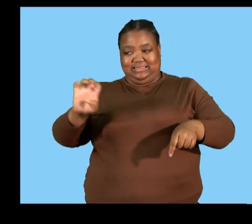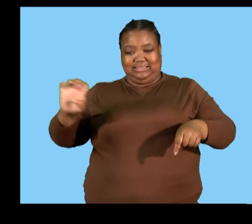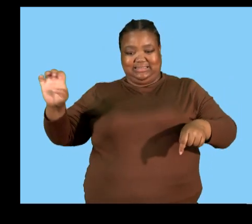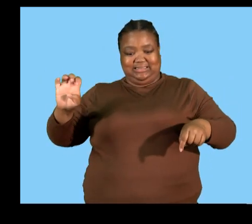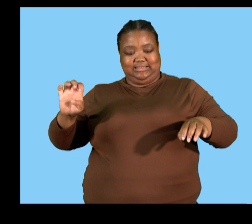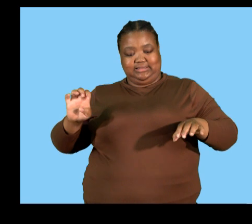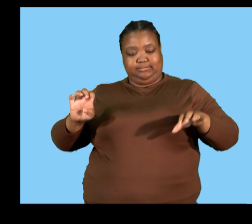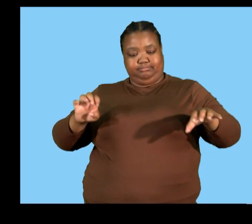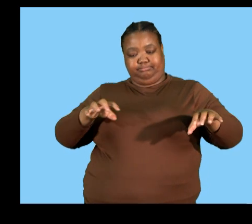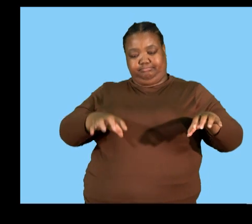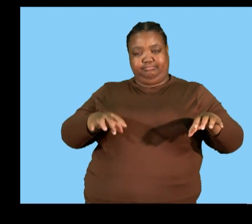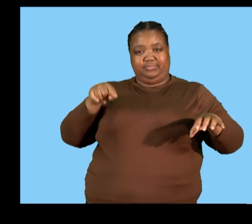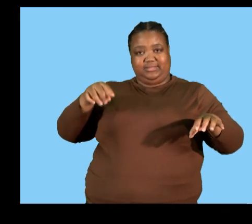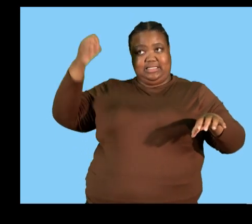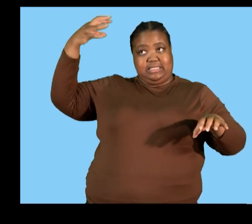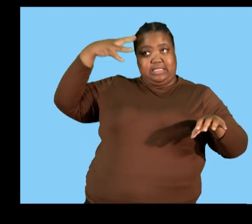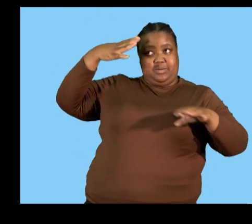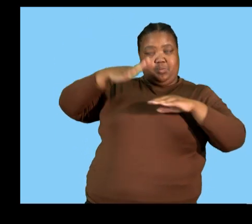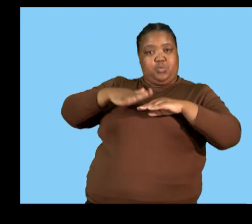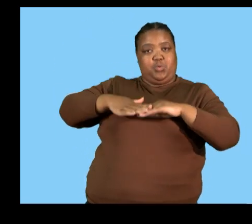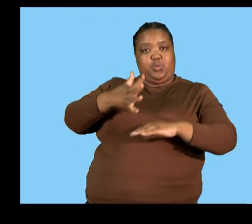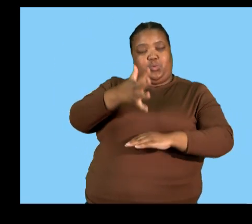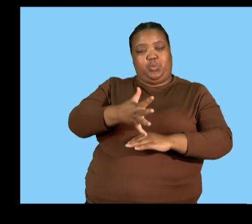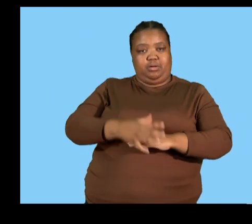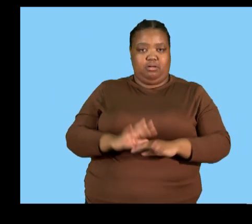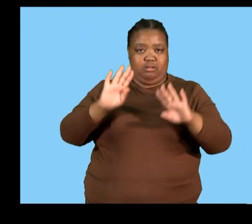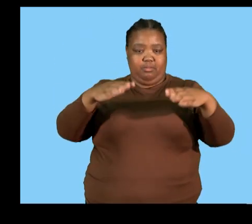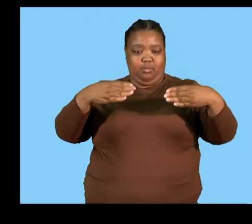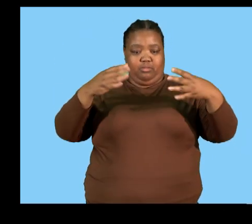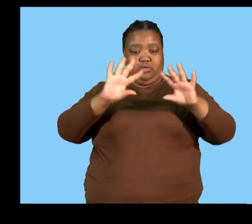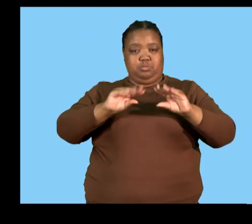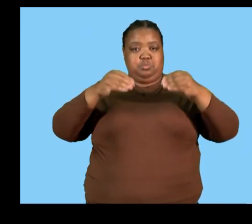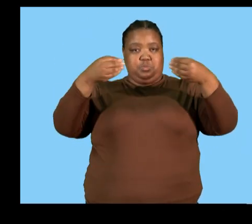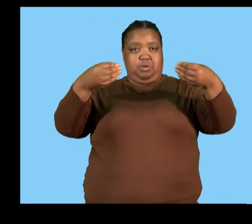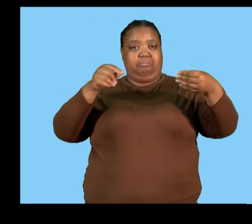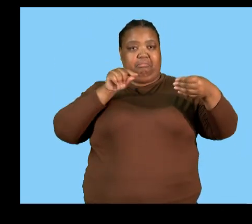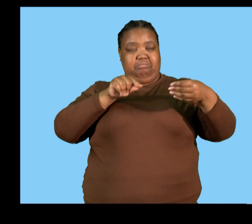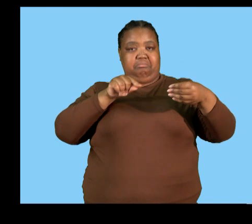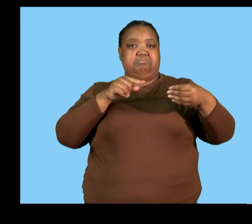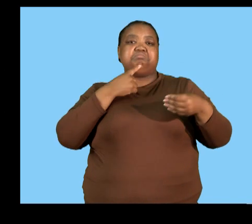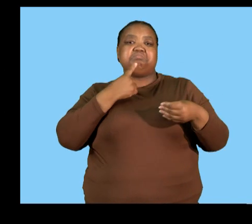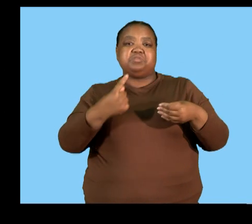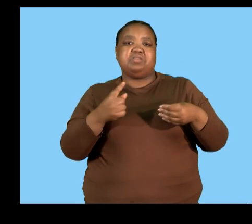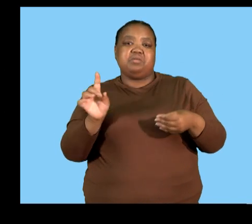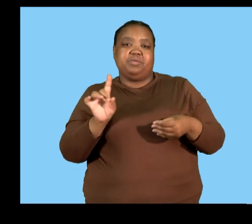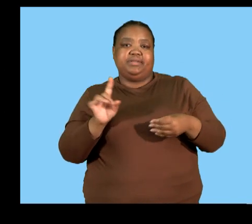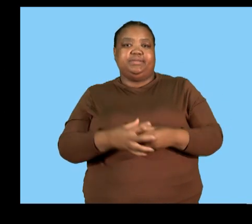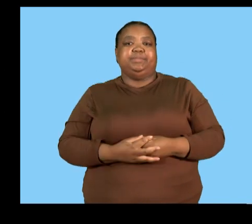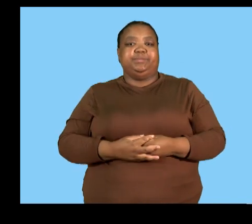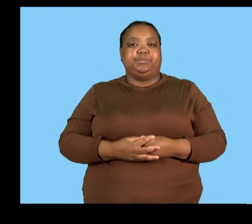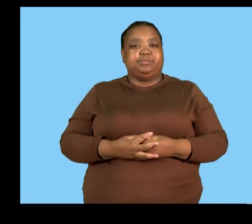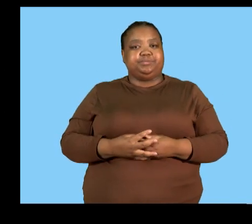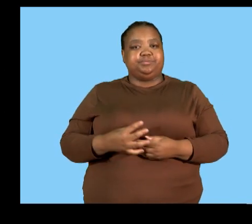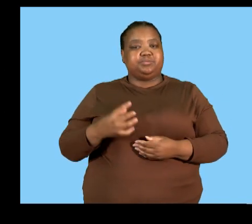east according to the general direction. So according to this map as well, we can say it's going to be